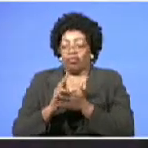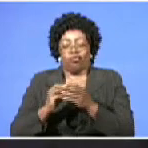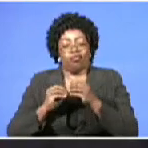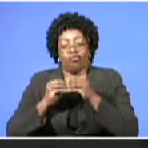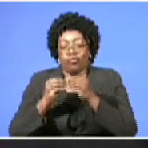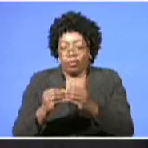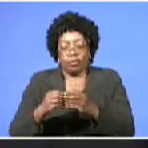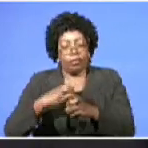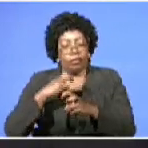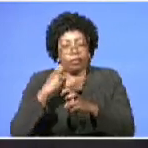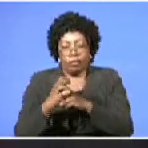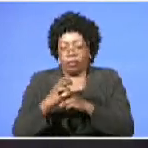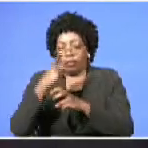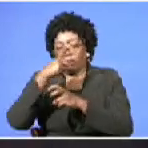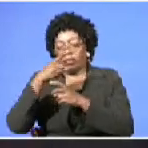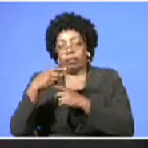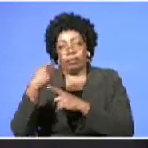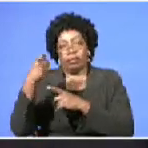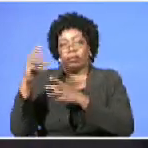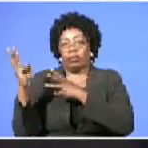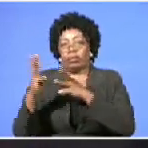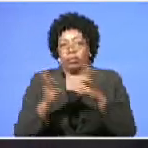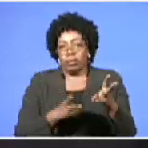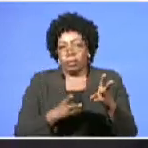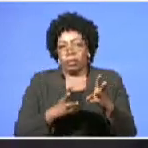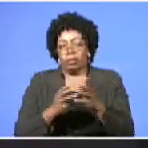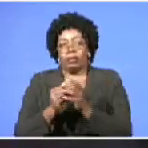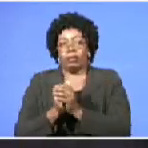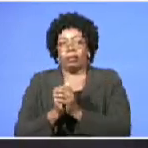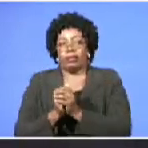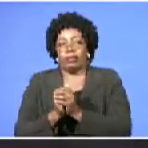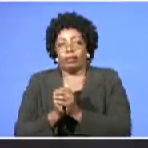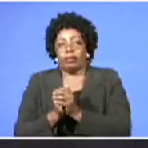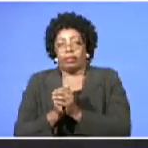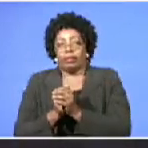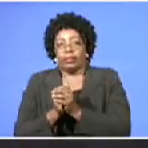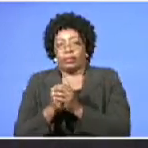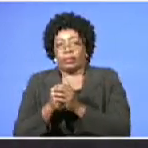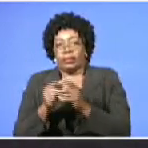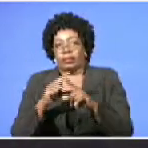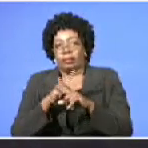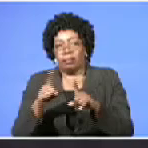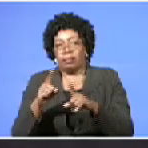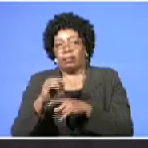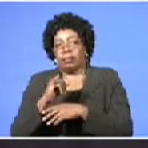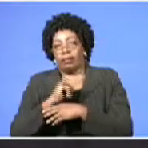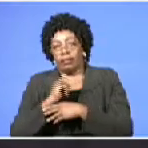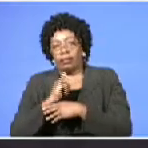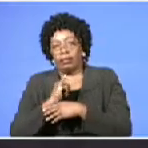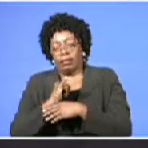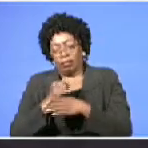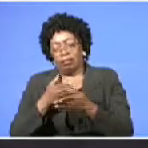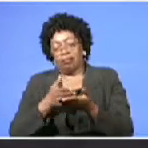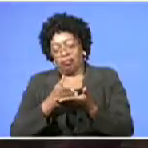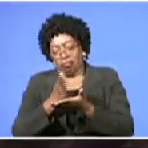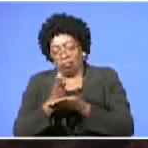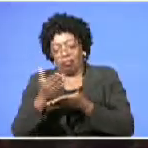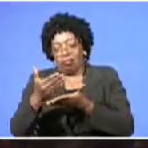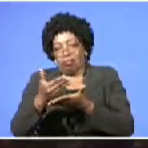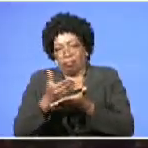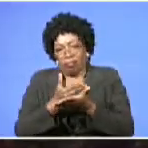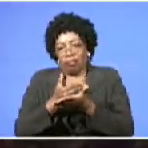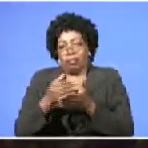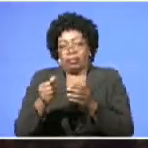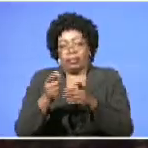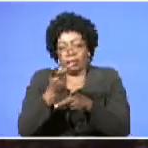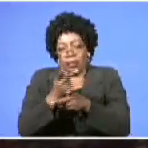the winds, and from the distance I was playing with, it was quite hard, but I managed somehow to pull it